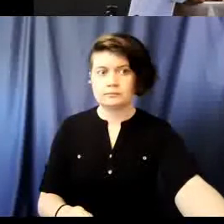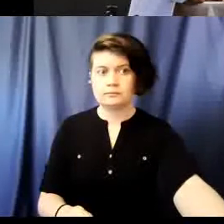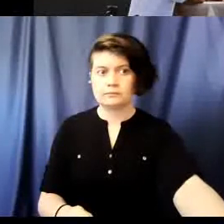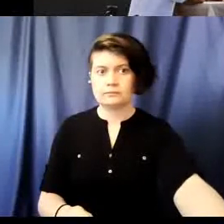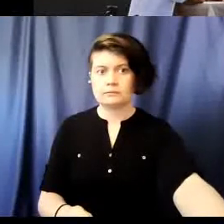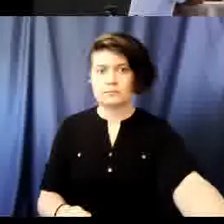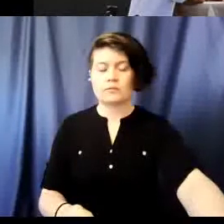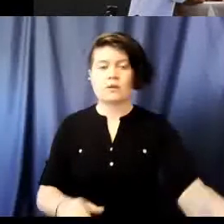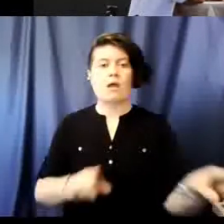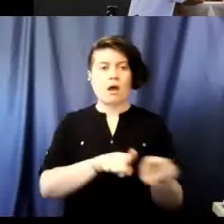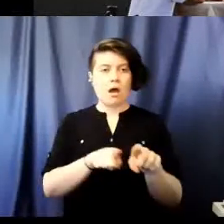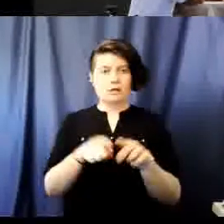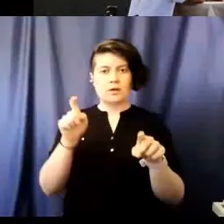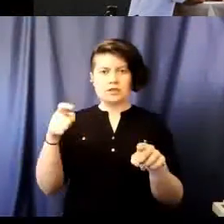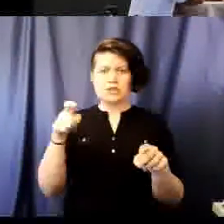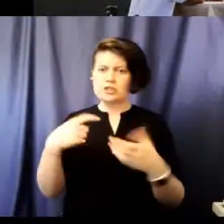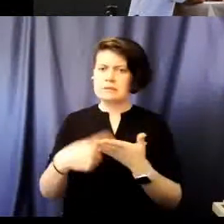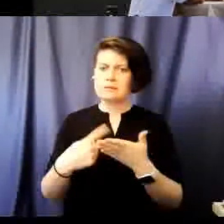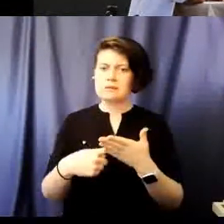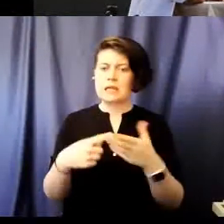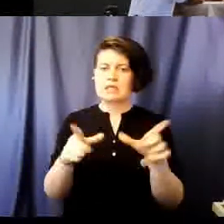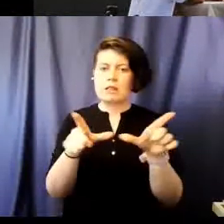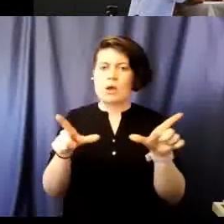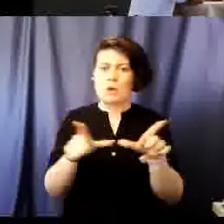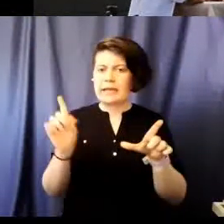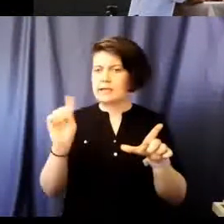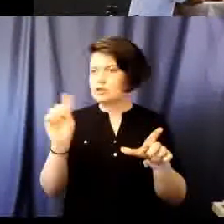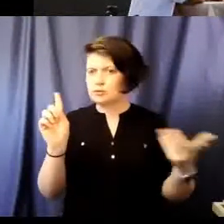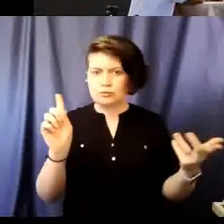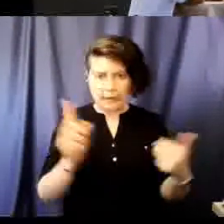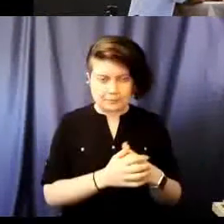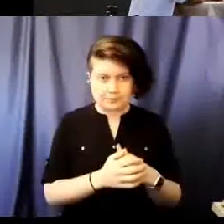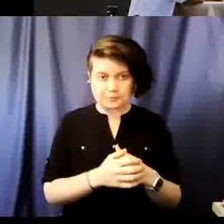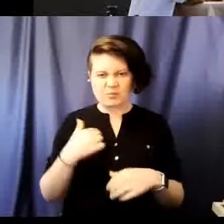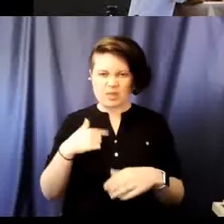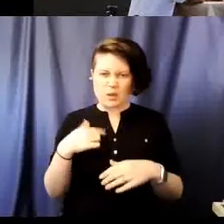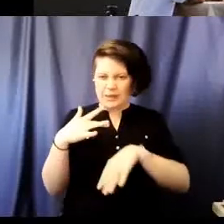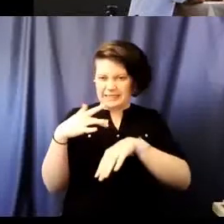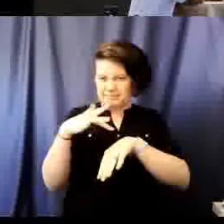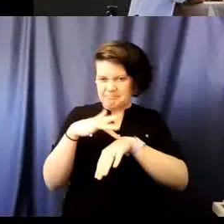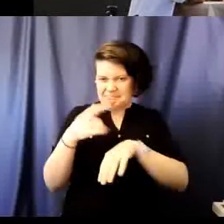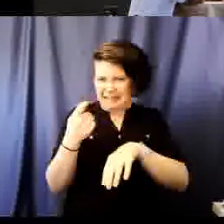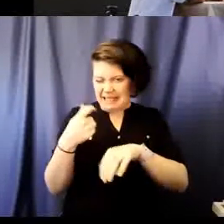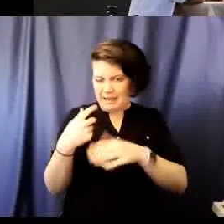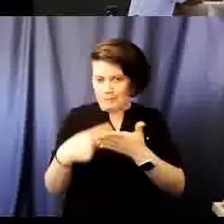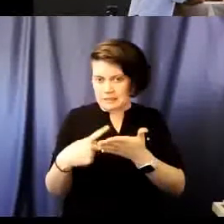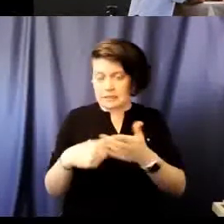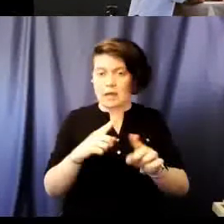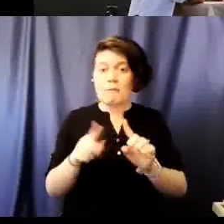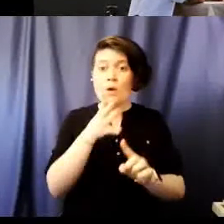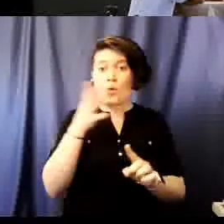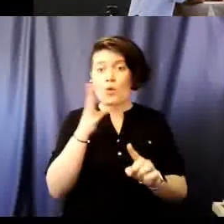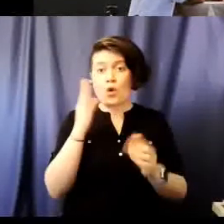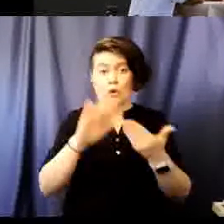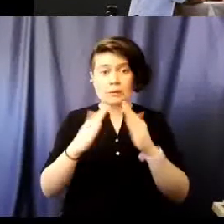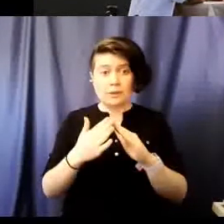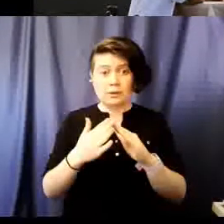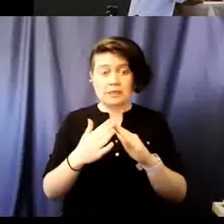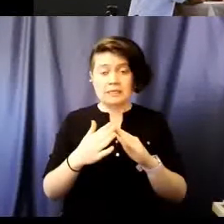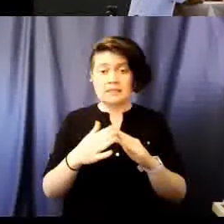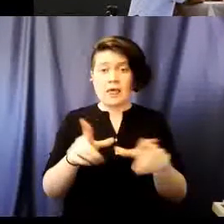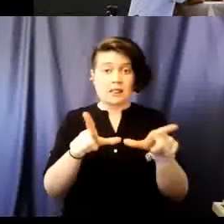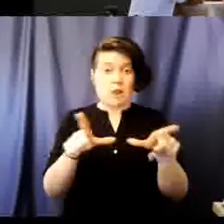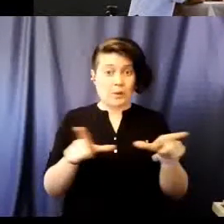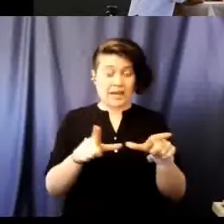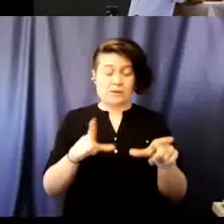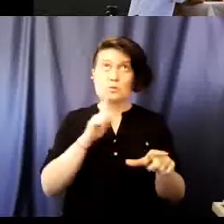So we also have to talk about location. And we already touched on this, but especially in rural communities, the location of a support group